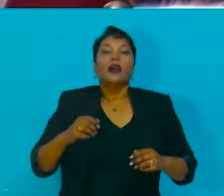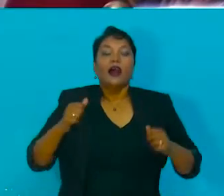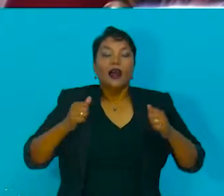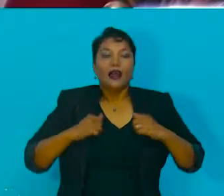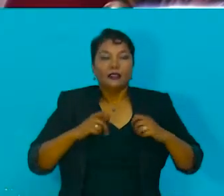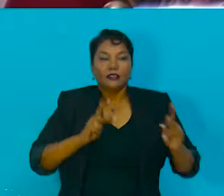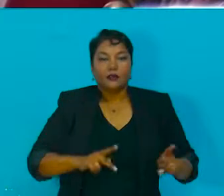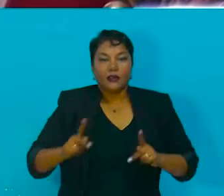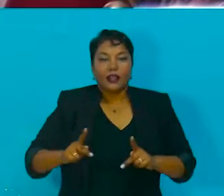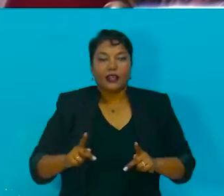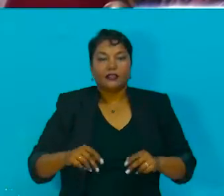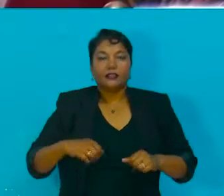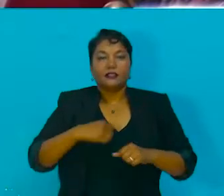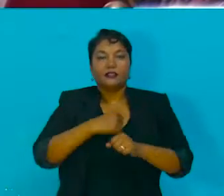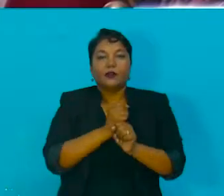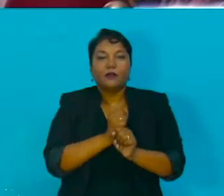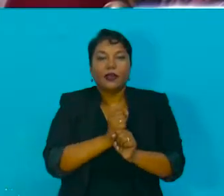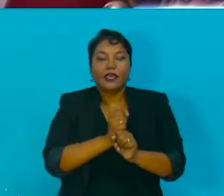earlier on.